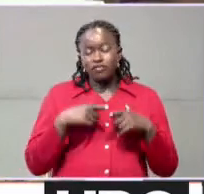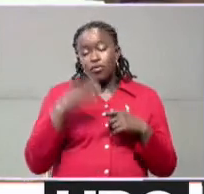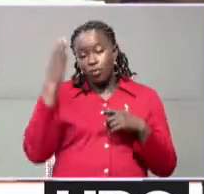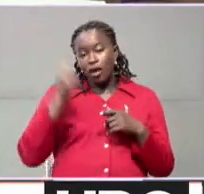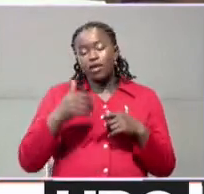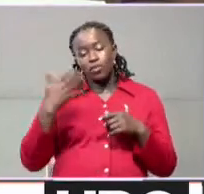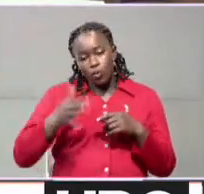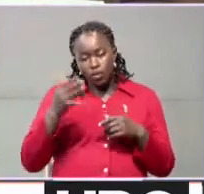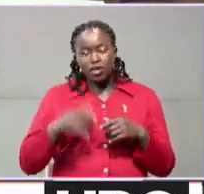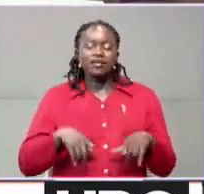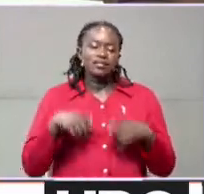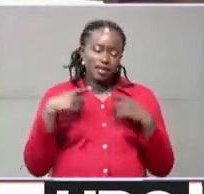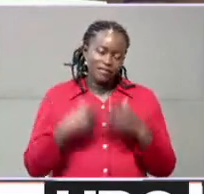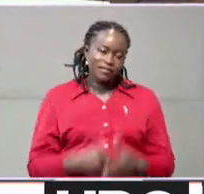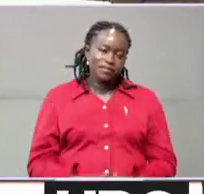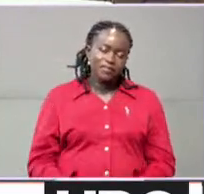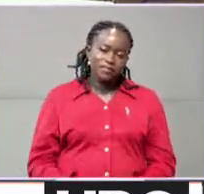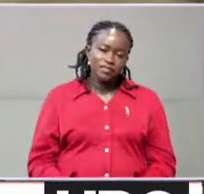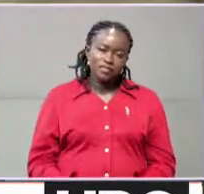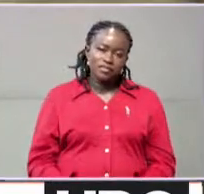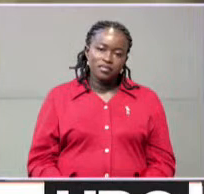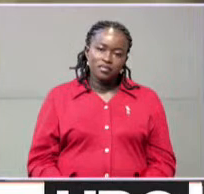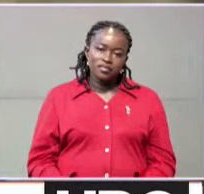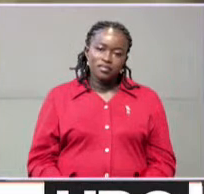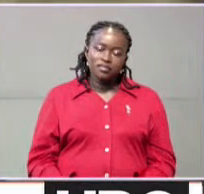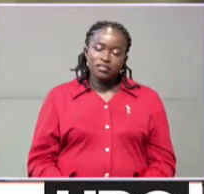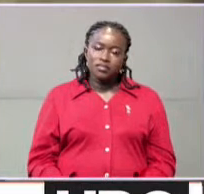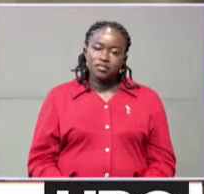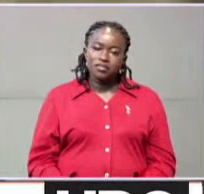minister whenever cuago